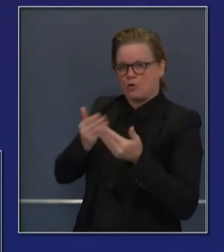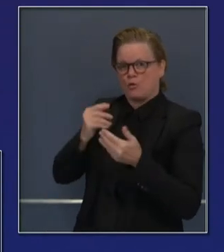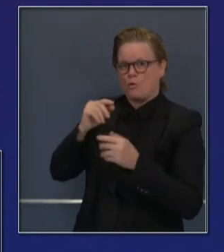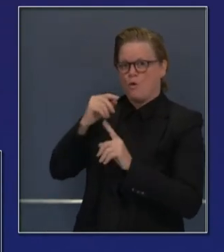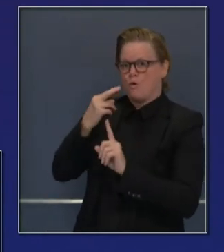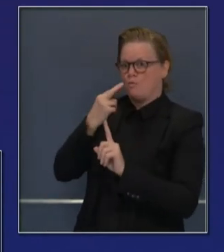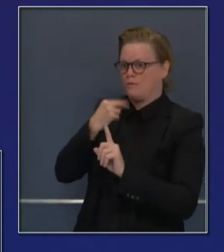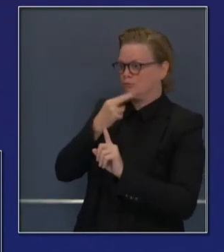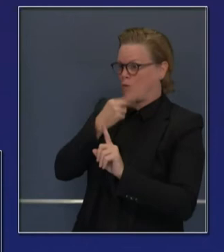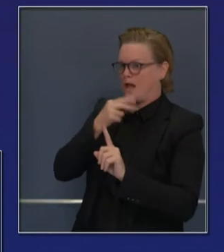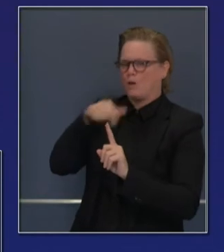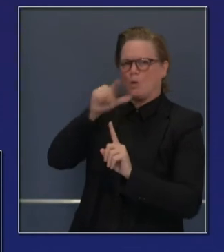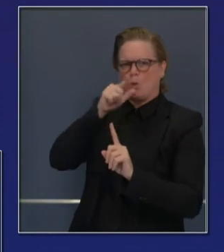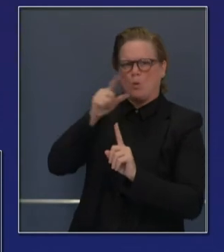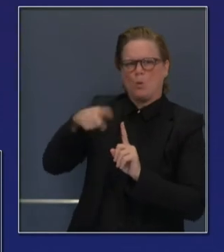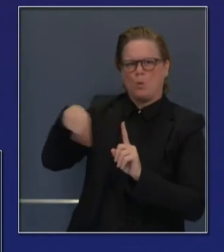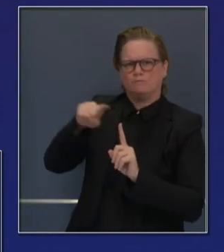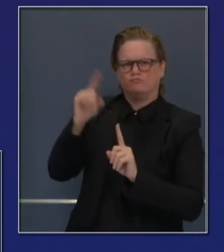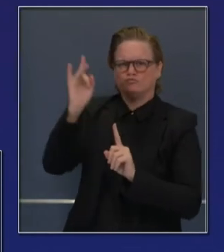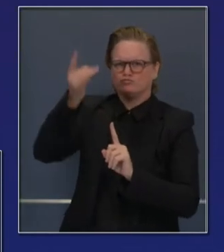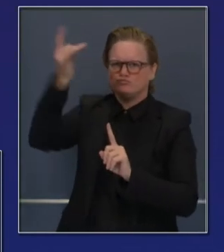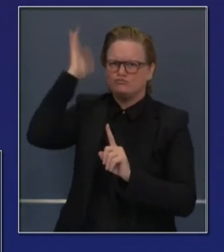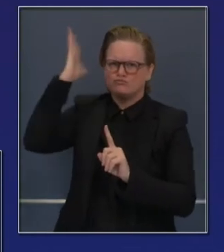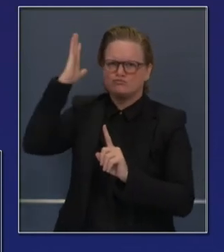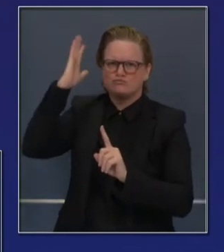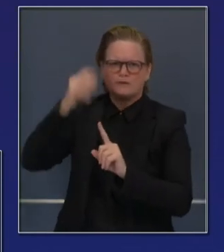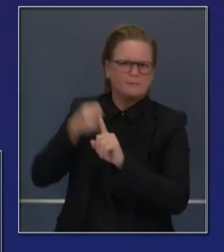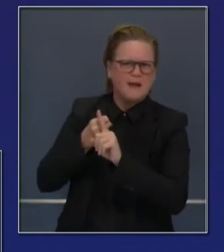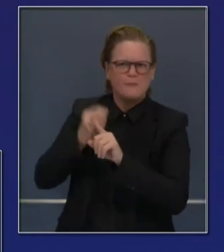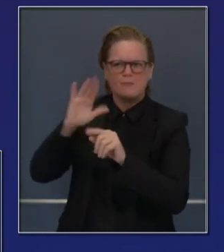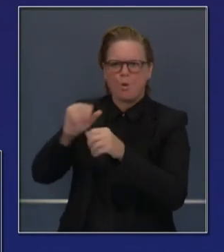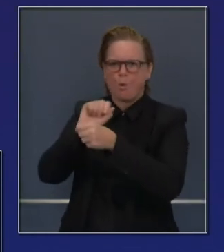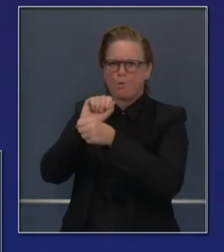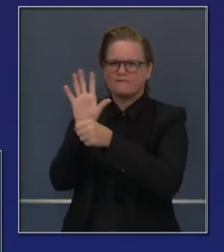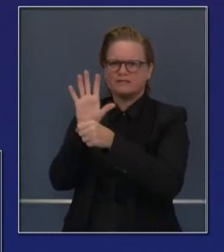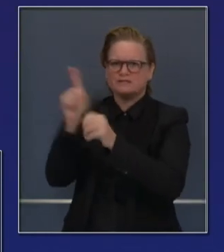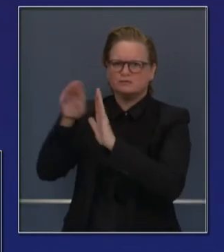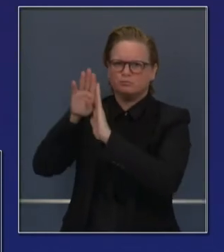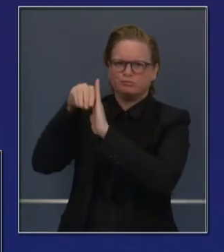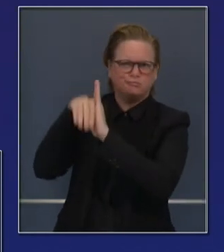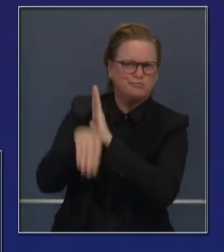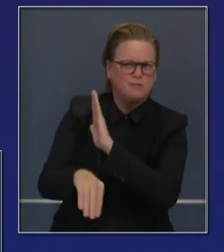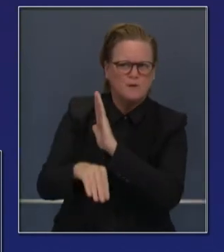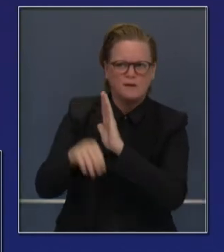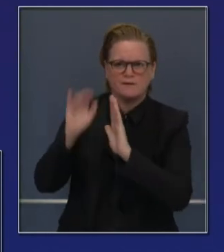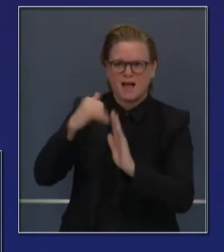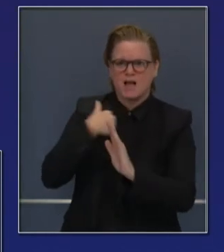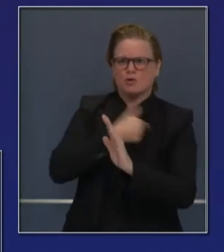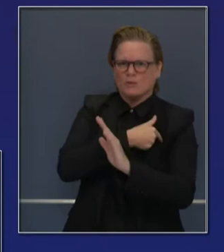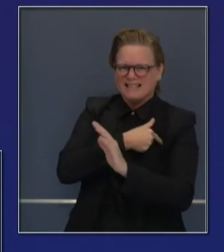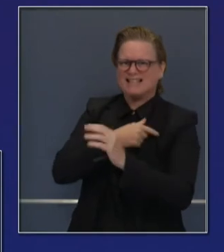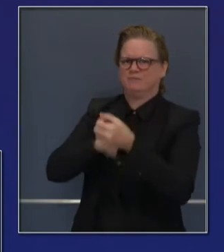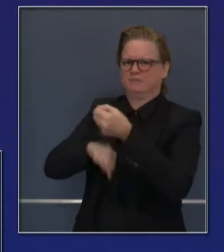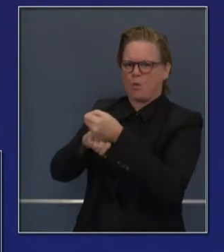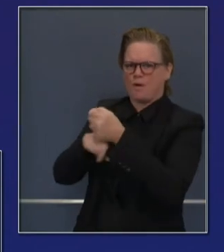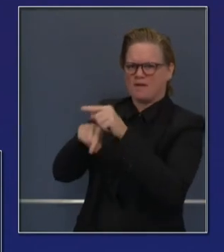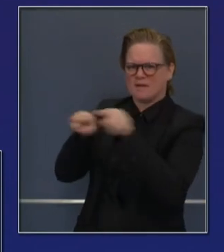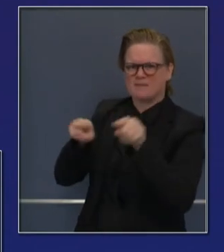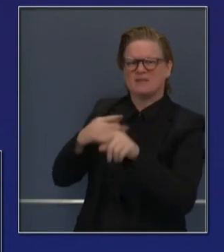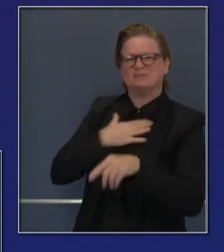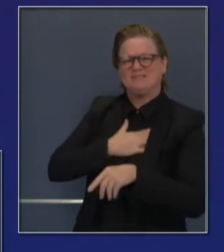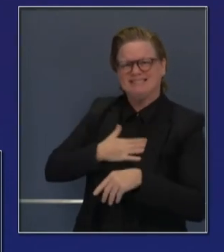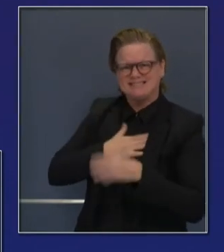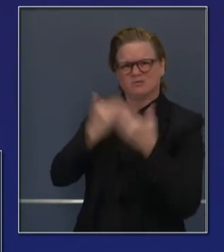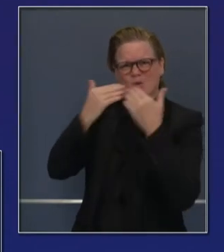That program, please, if you're a restaurateur or know a restaurateur, we encourage more utilization and access to this program.